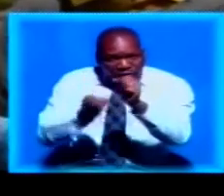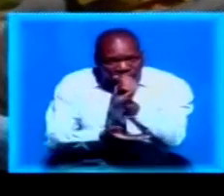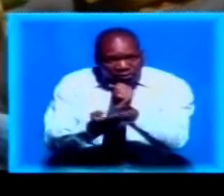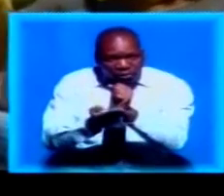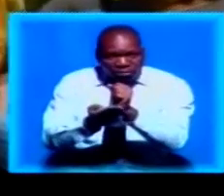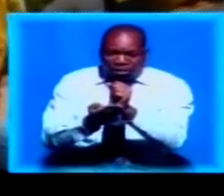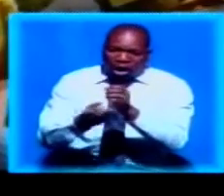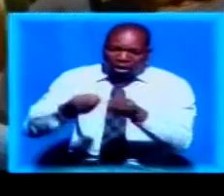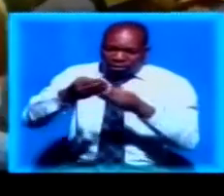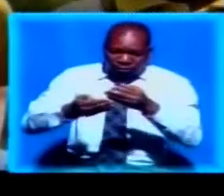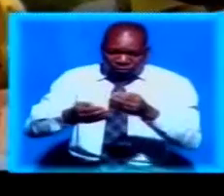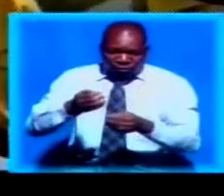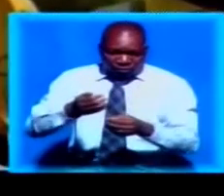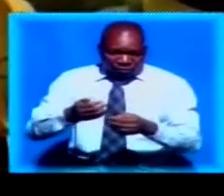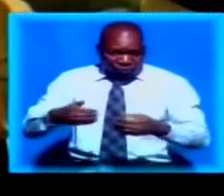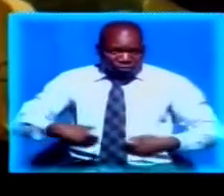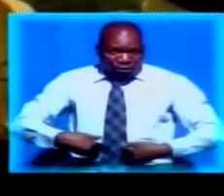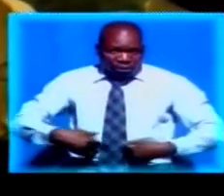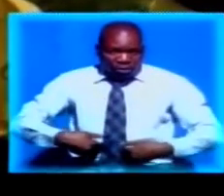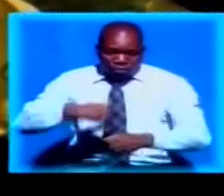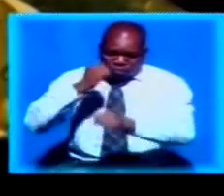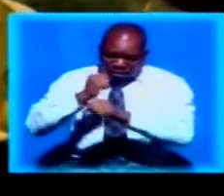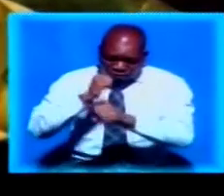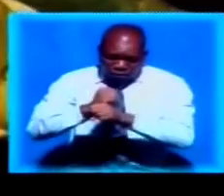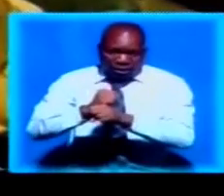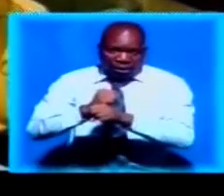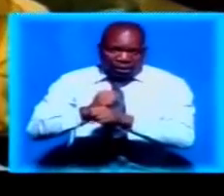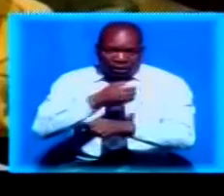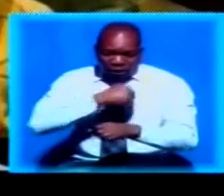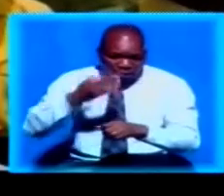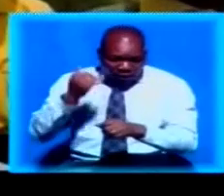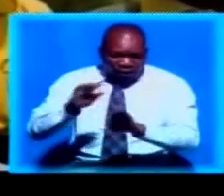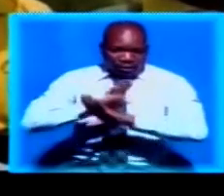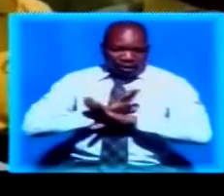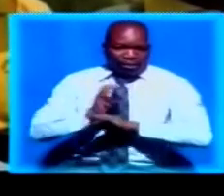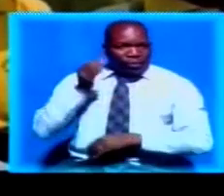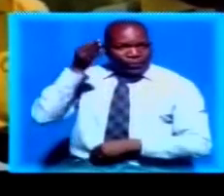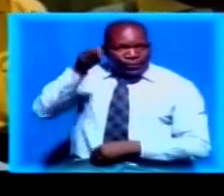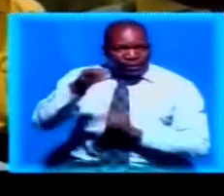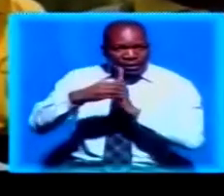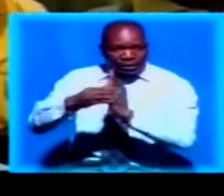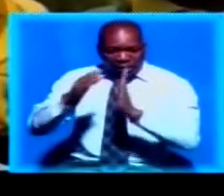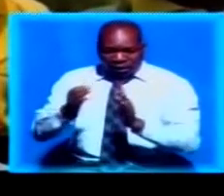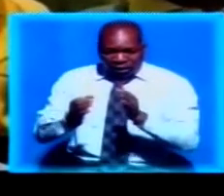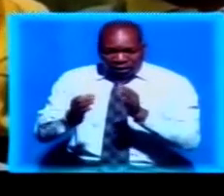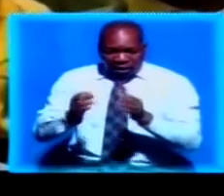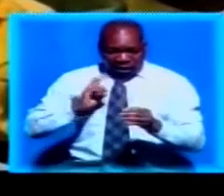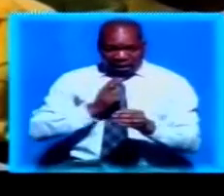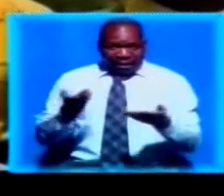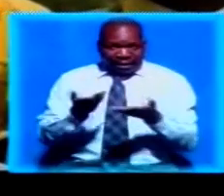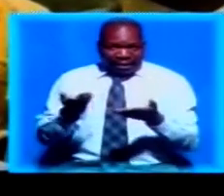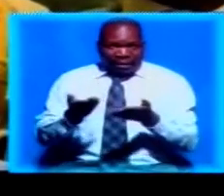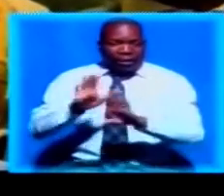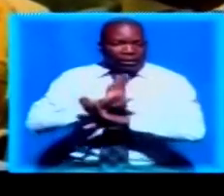who are young children, we're supposed to work hard because we're the future leaders of Zambia. Without us, the Zambia cannot